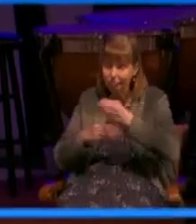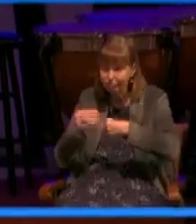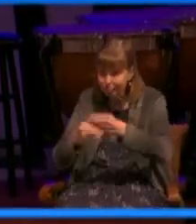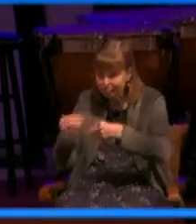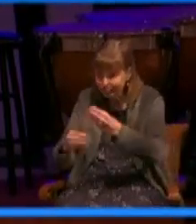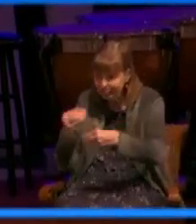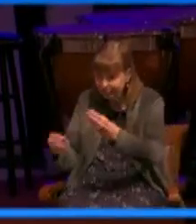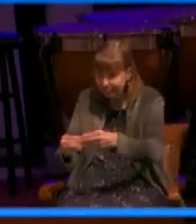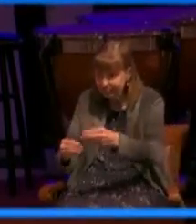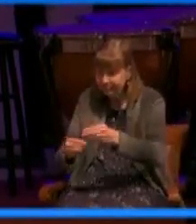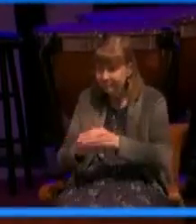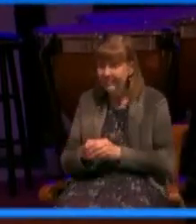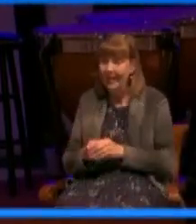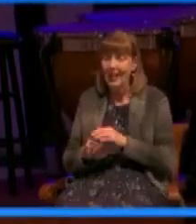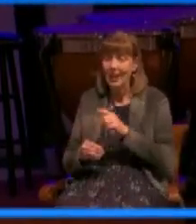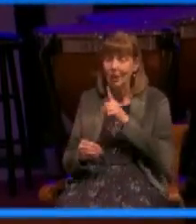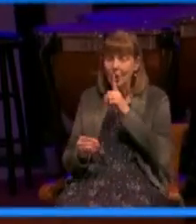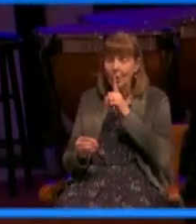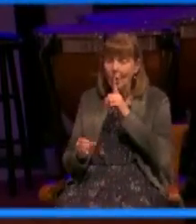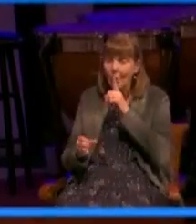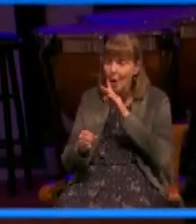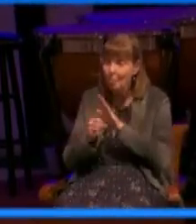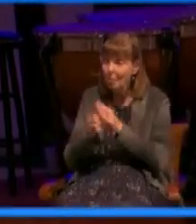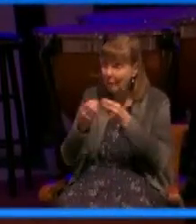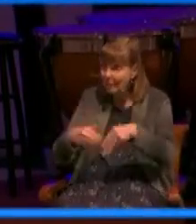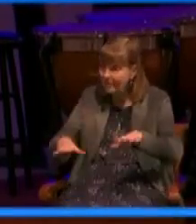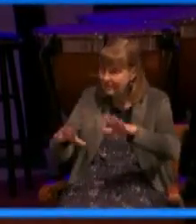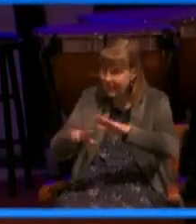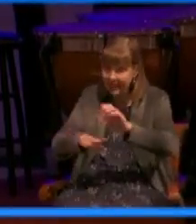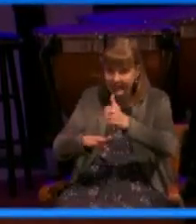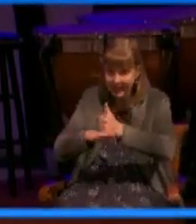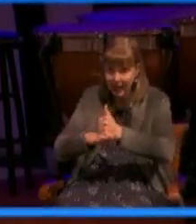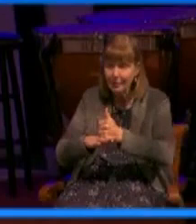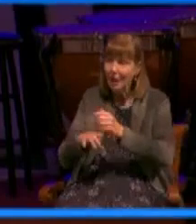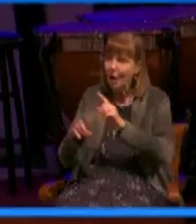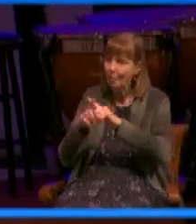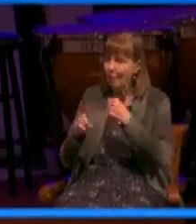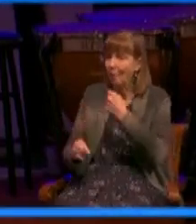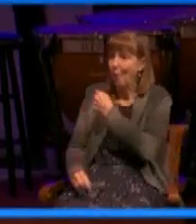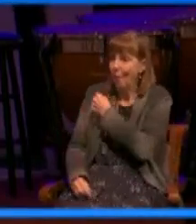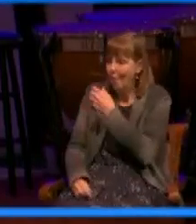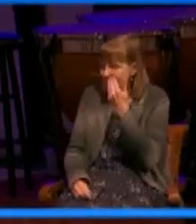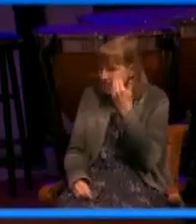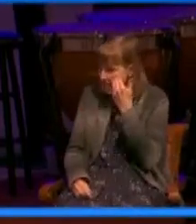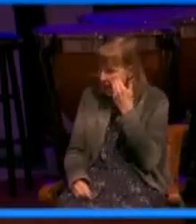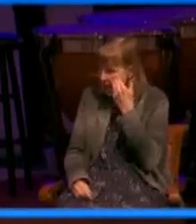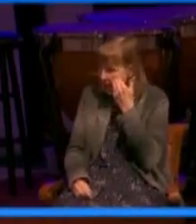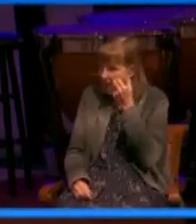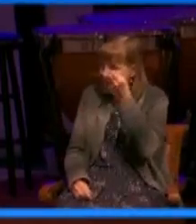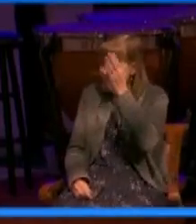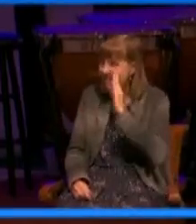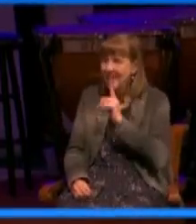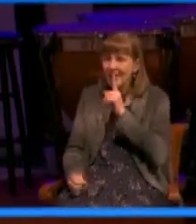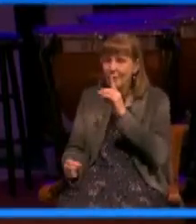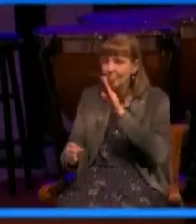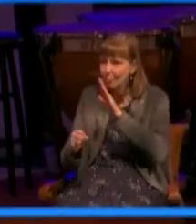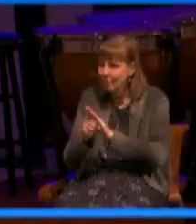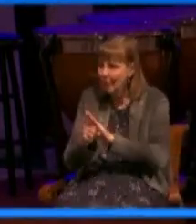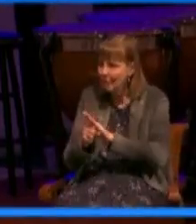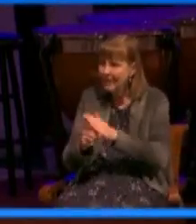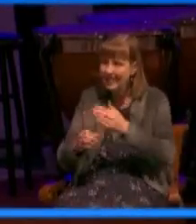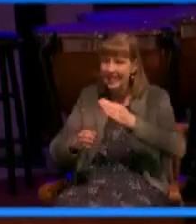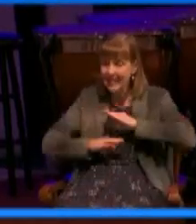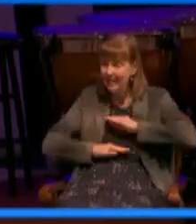Abraham is all fulfilled in Christ. What we know is that God says, I'm going to make you nations